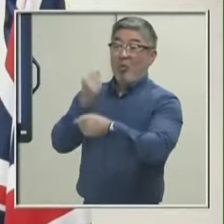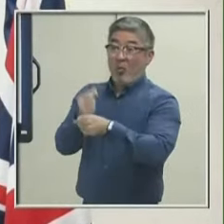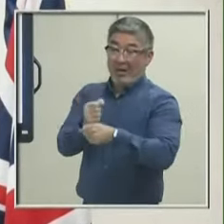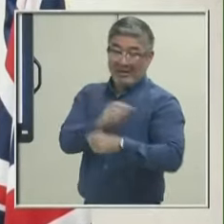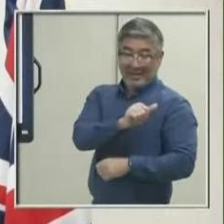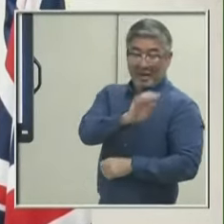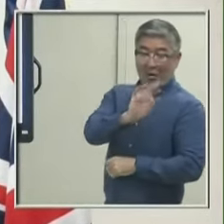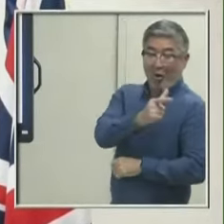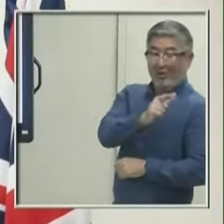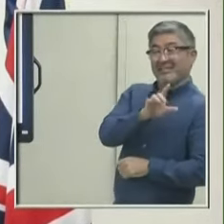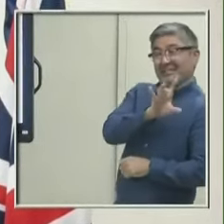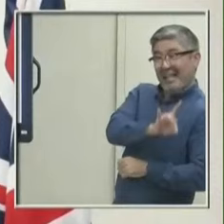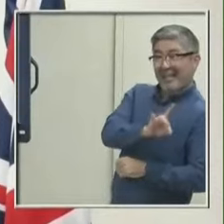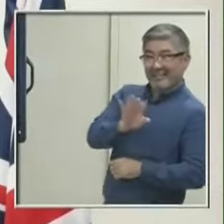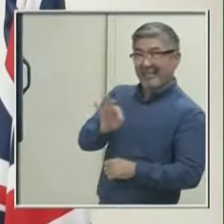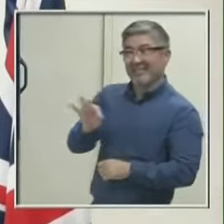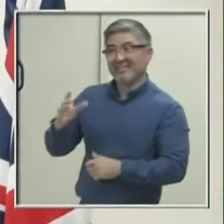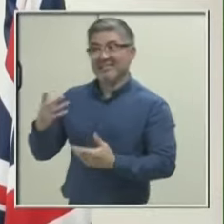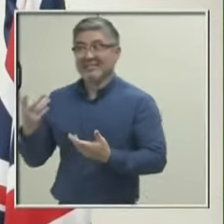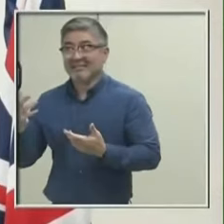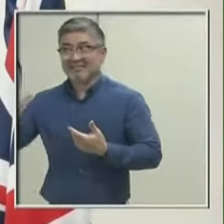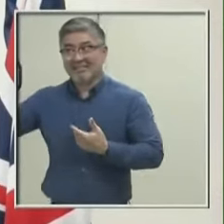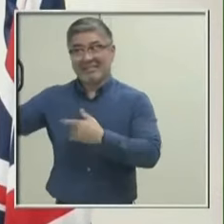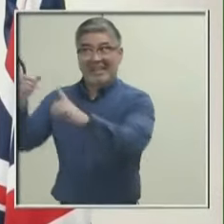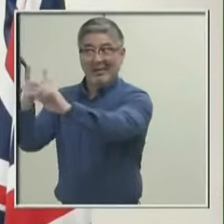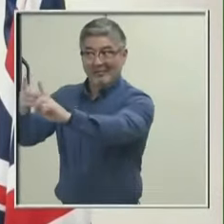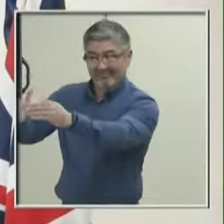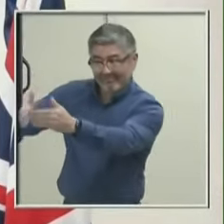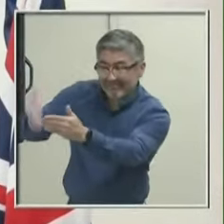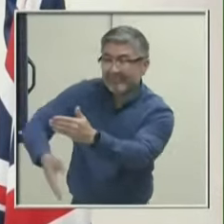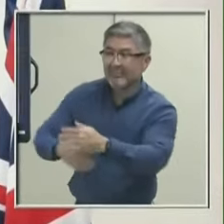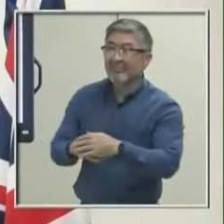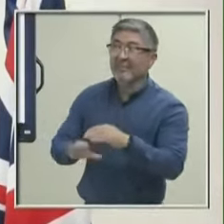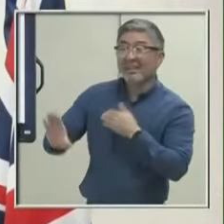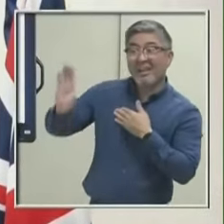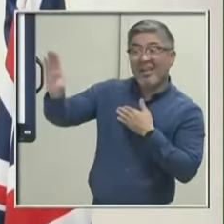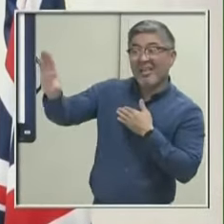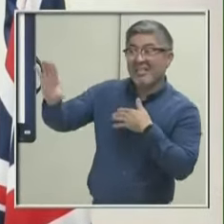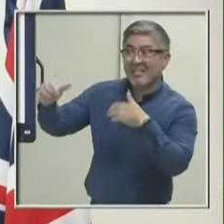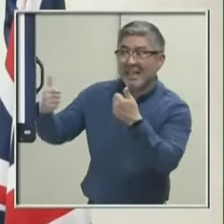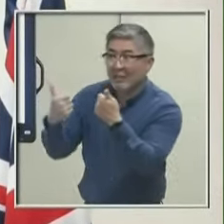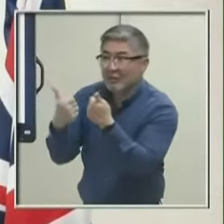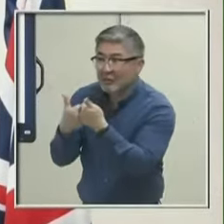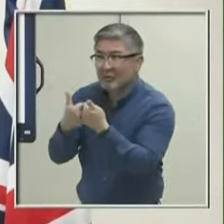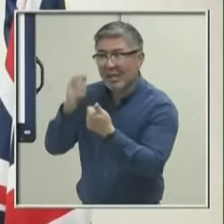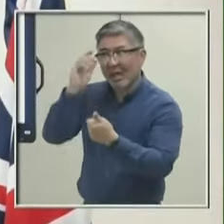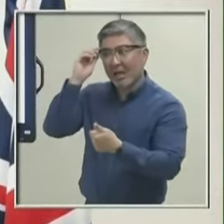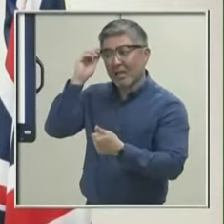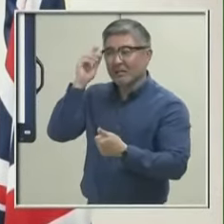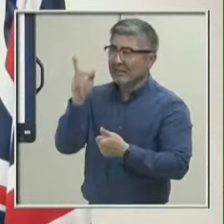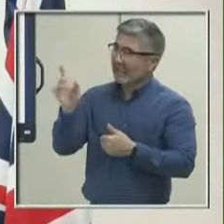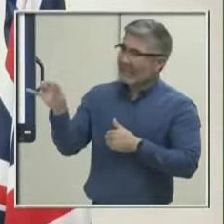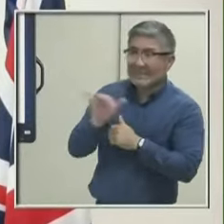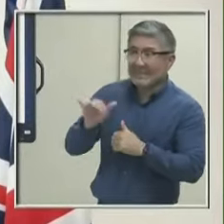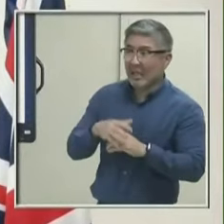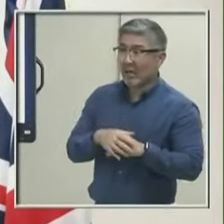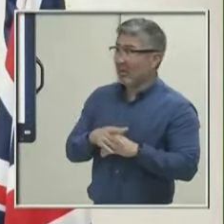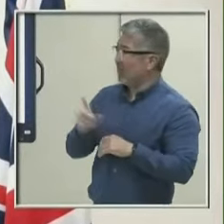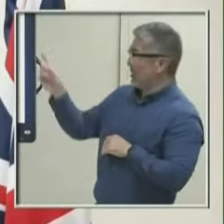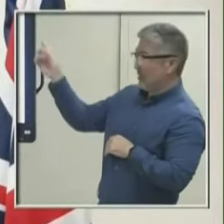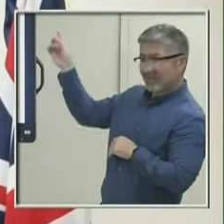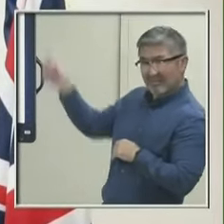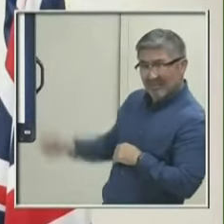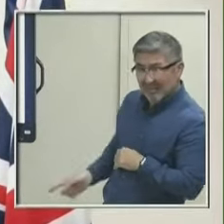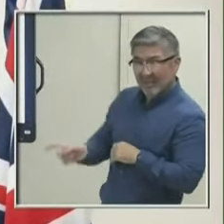they can meet that or not, because their challenge is much like ours, talking to the second point of your question. This is an incredibly